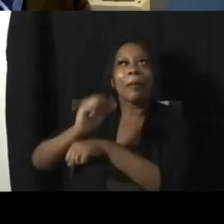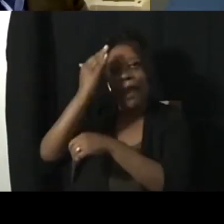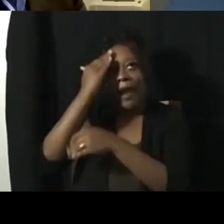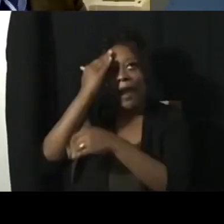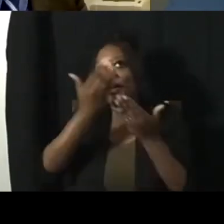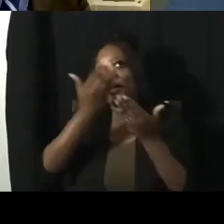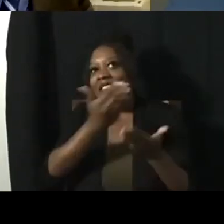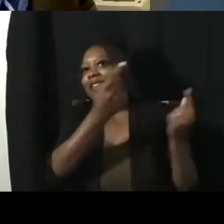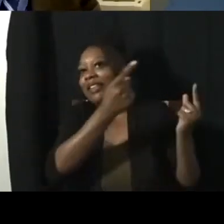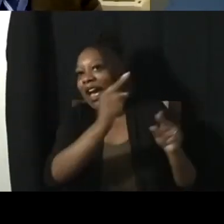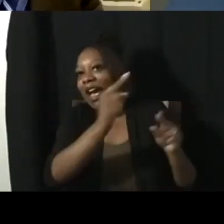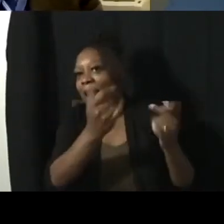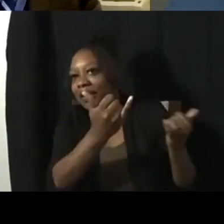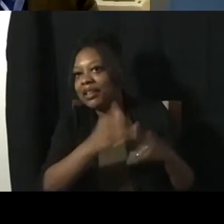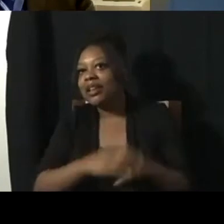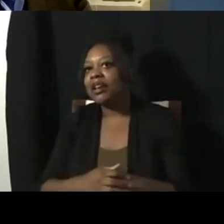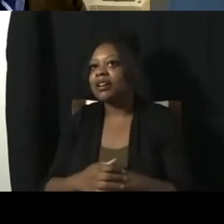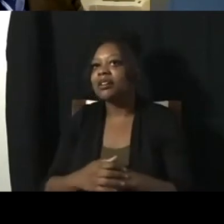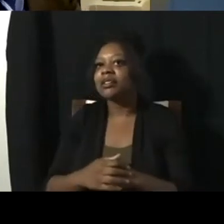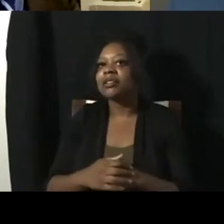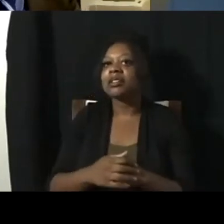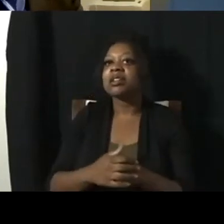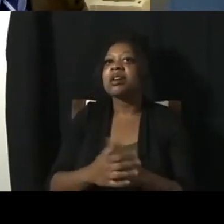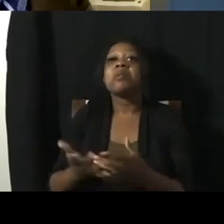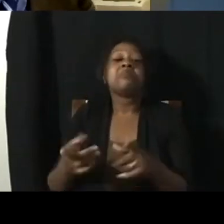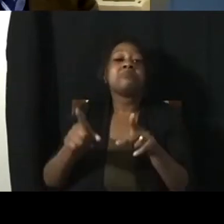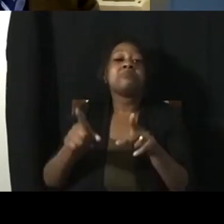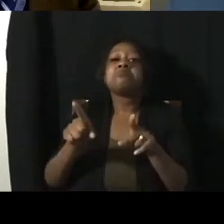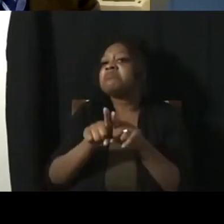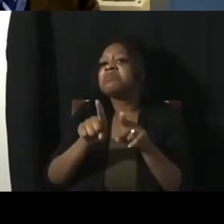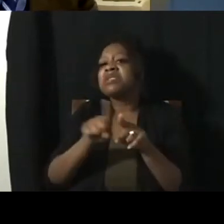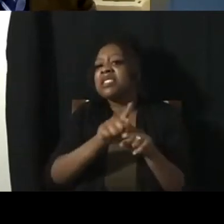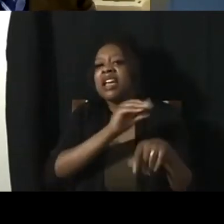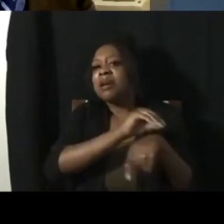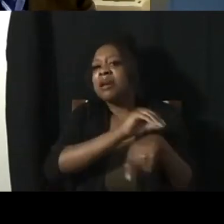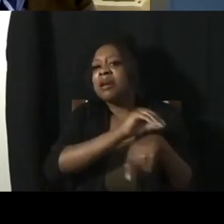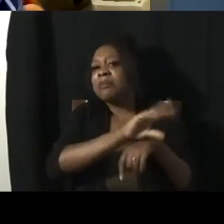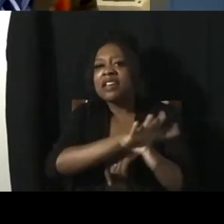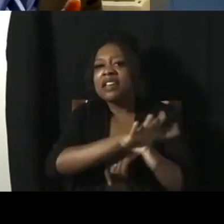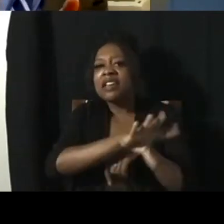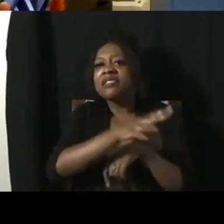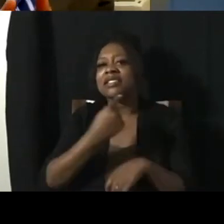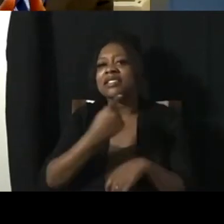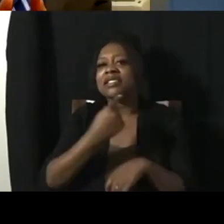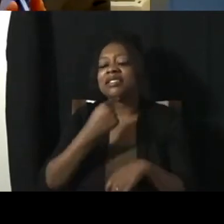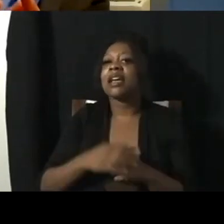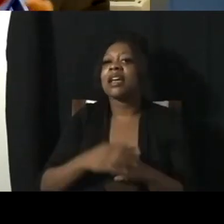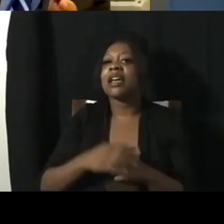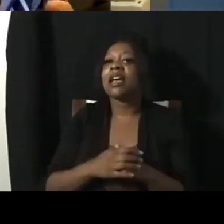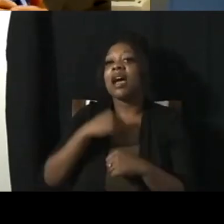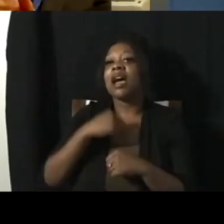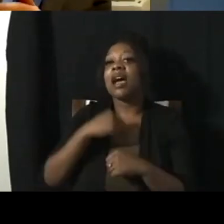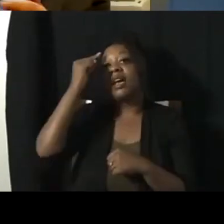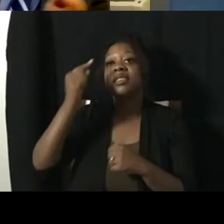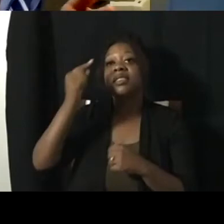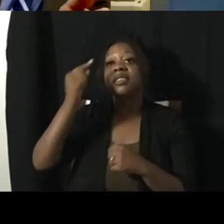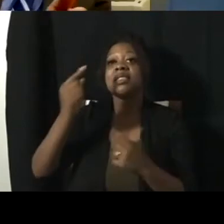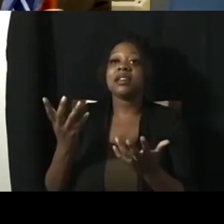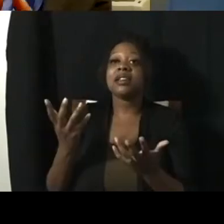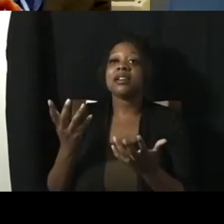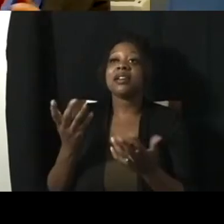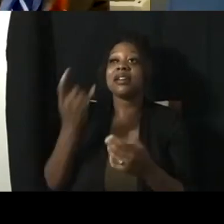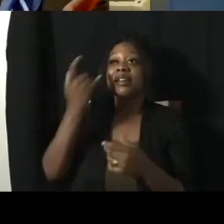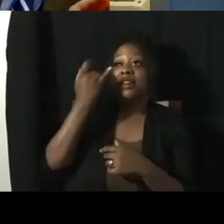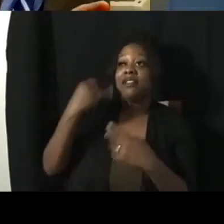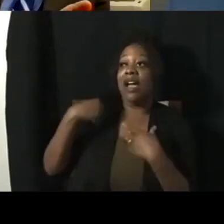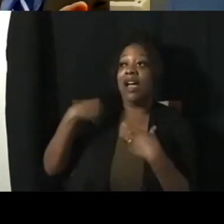the same as someone without a disability. In terms of the part that I think would be, if I was going to give them specific advice, it